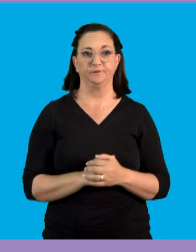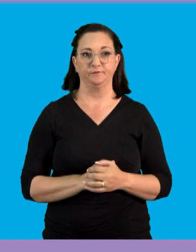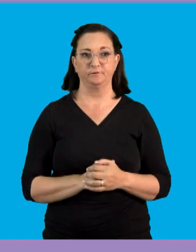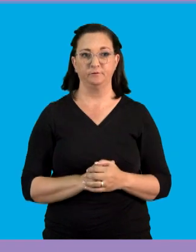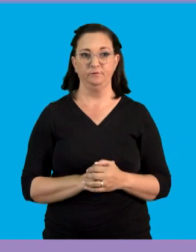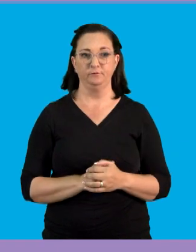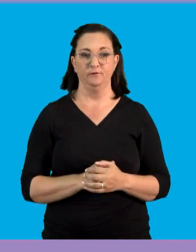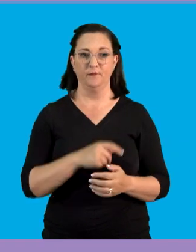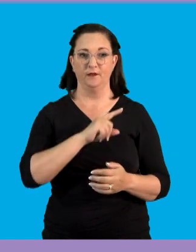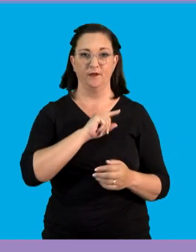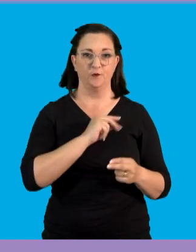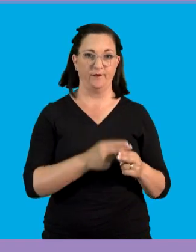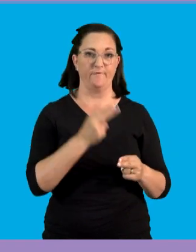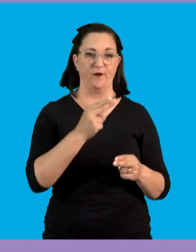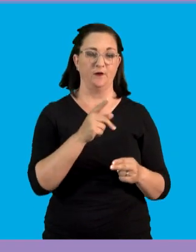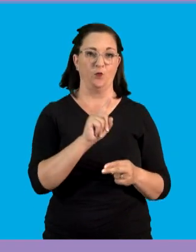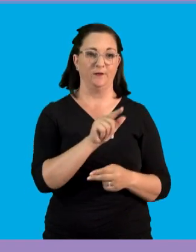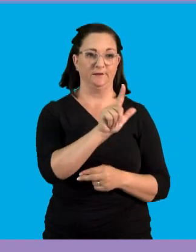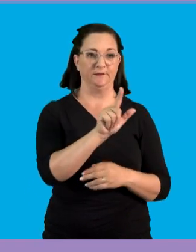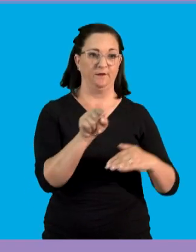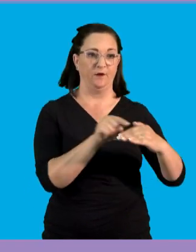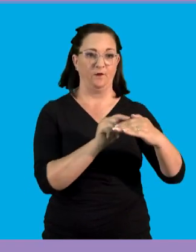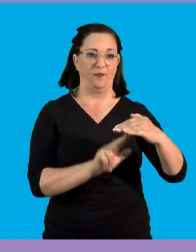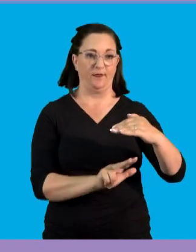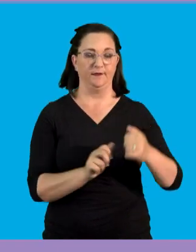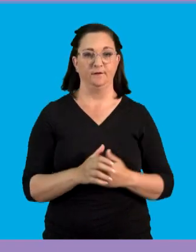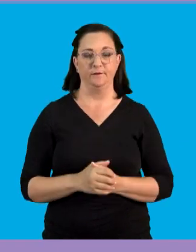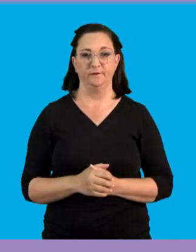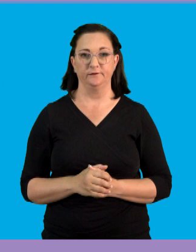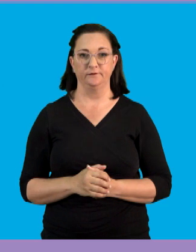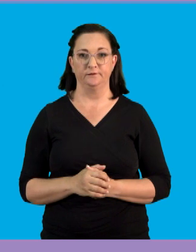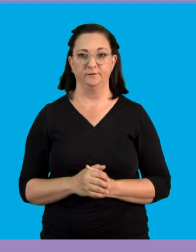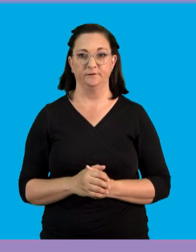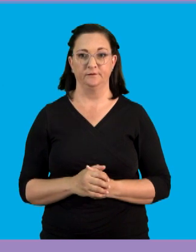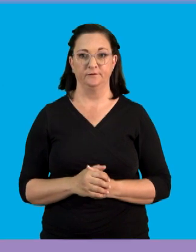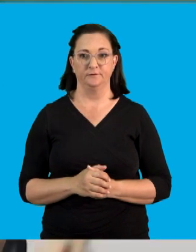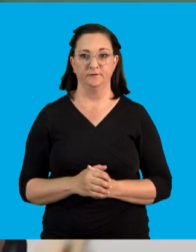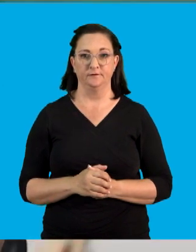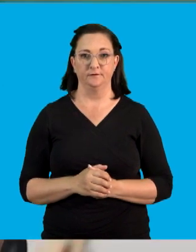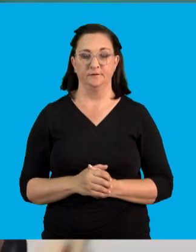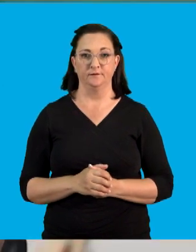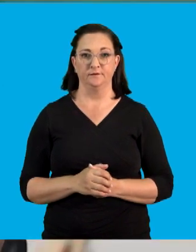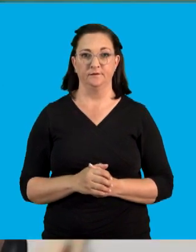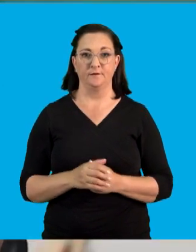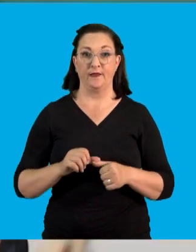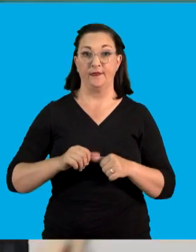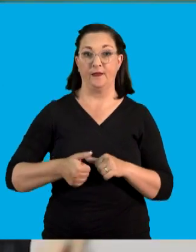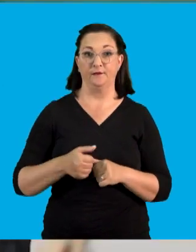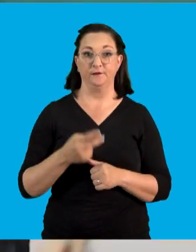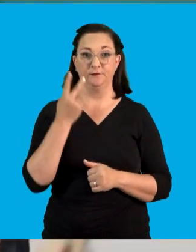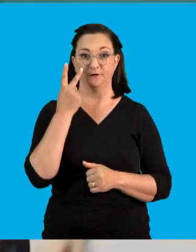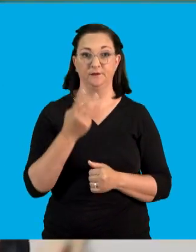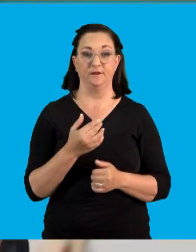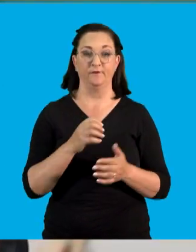and that is going to give me a final answer of 7/8. Let's look at the next